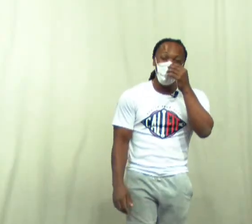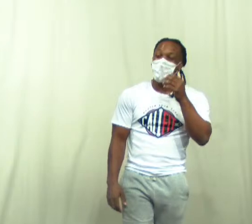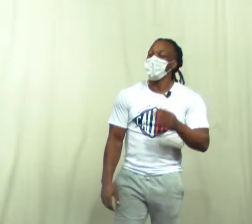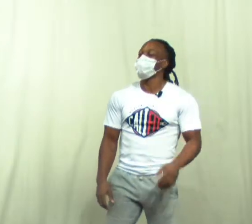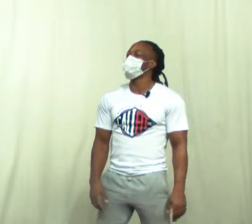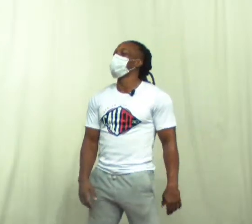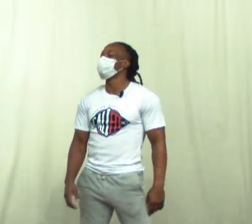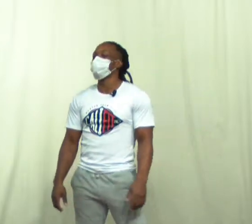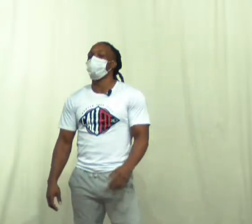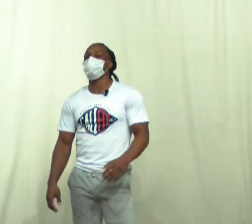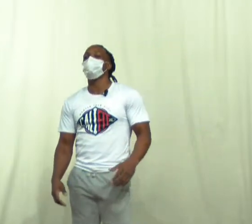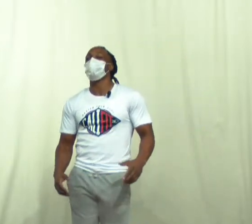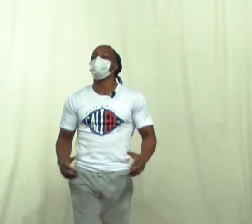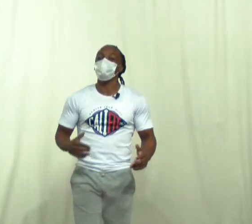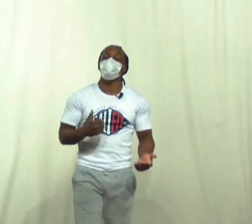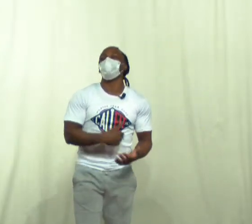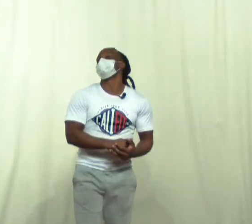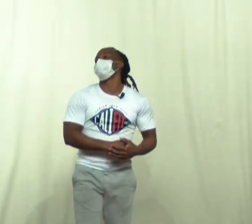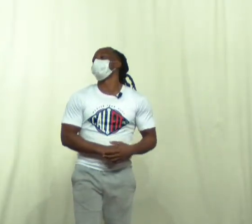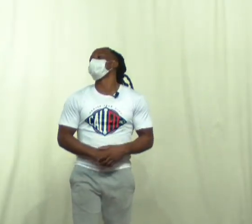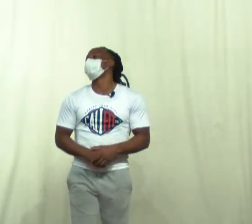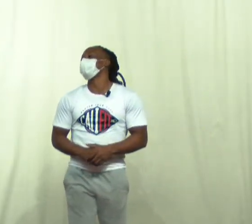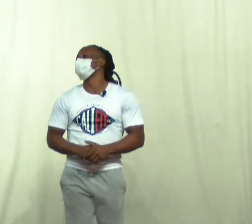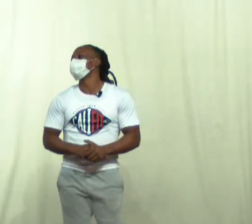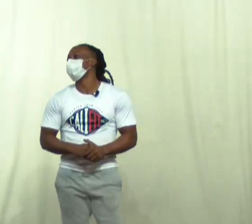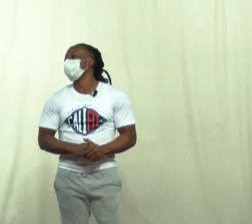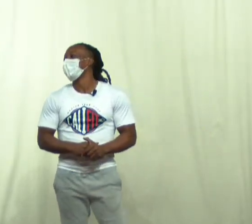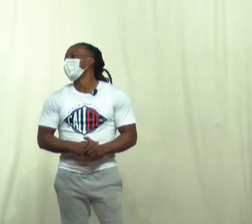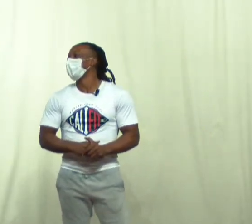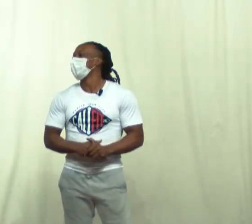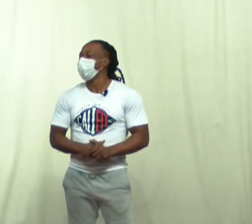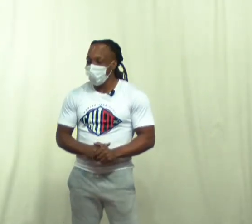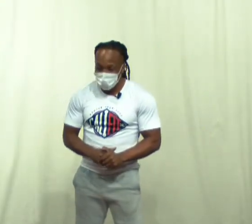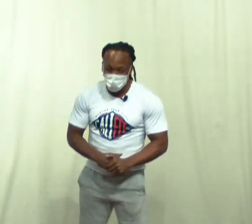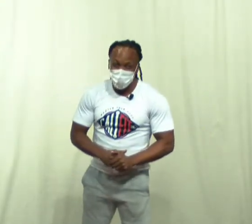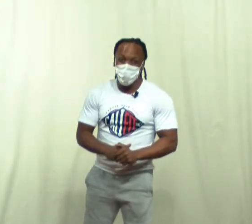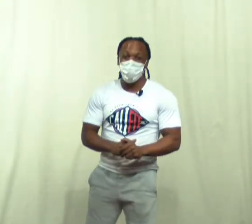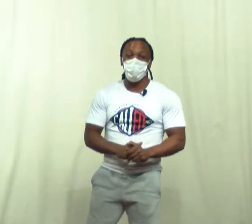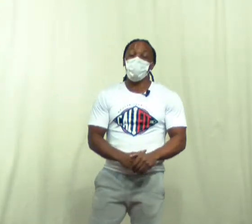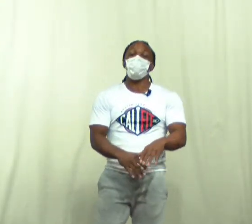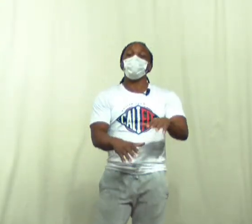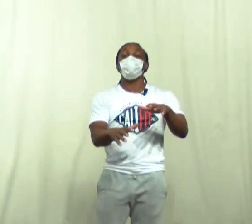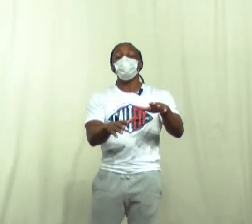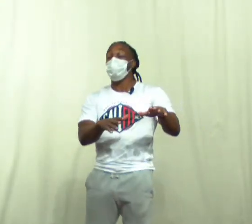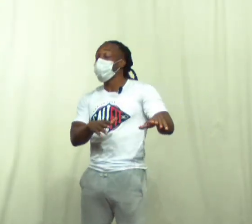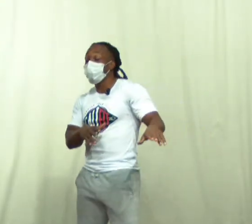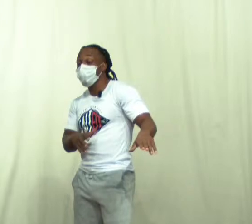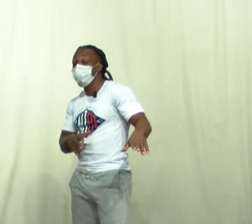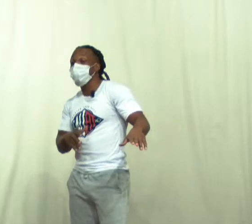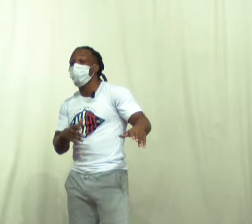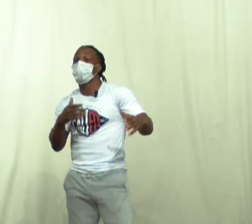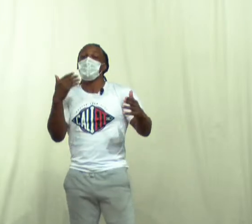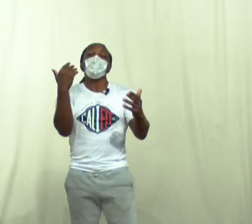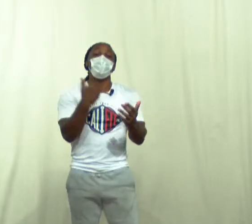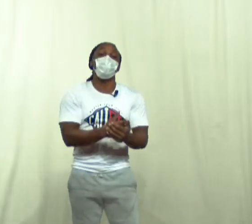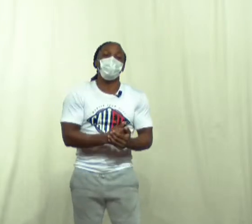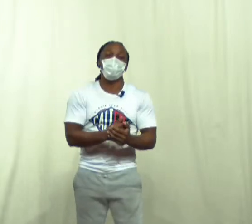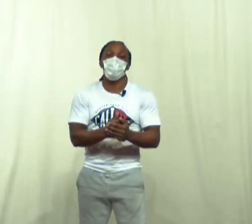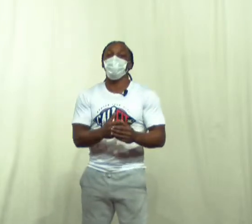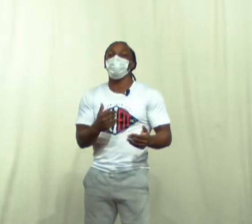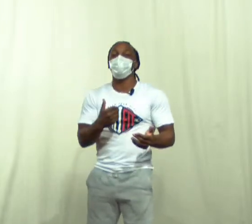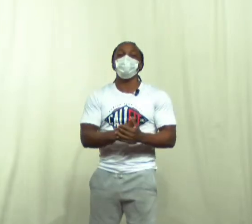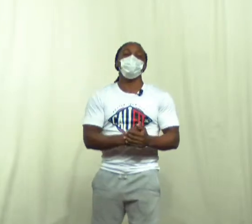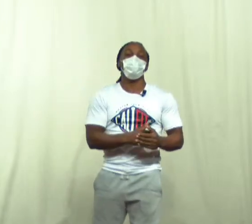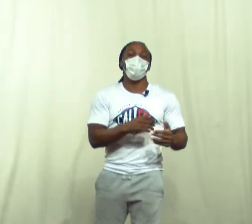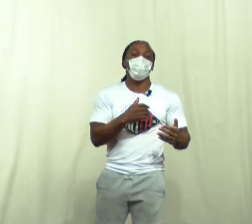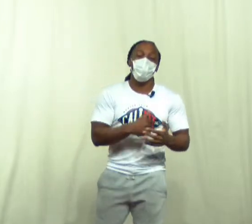to you, Thorn. Good morning, good morning. You know the lyrics well. What? So you know the lyrics because well. I love the song. I love the song. Thank you, guys. Let me just plug this real quick. My song